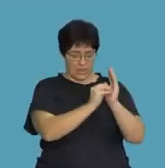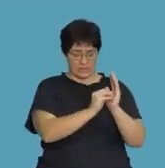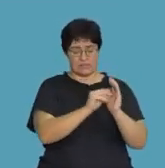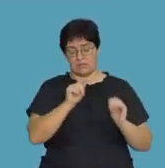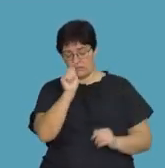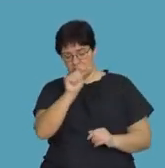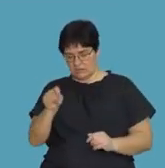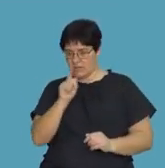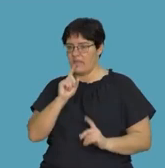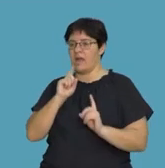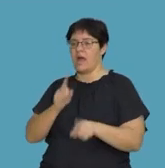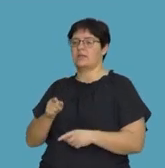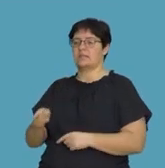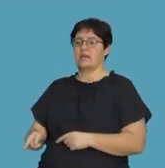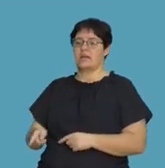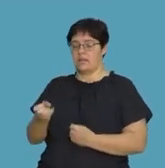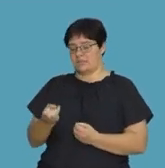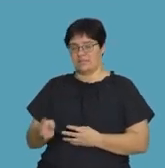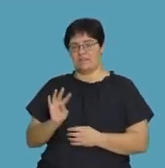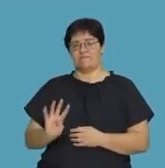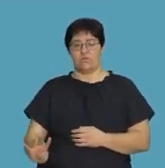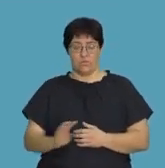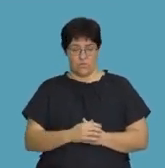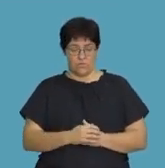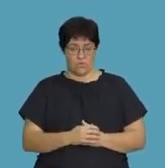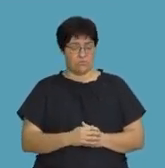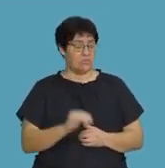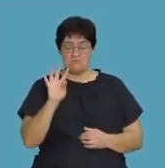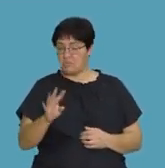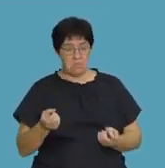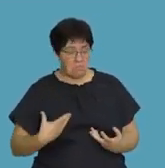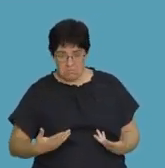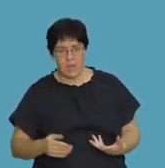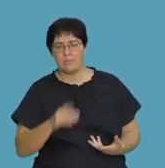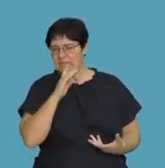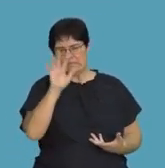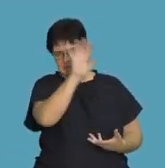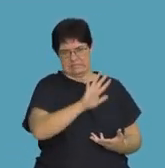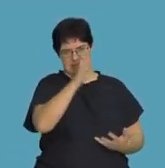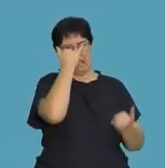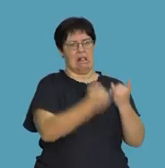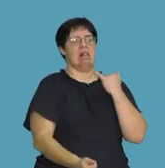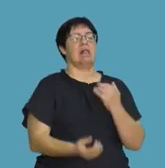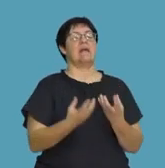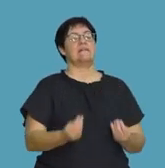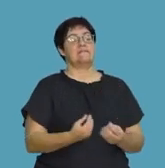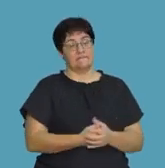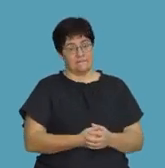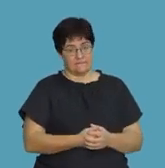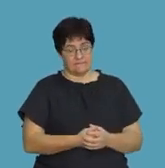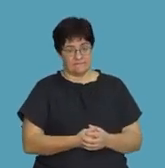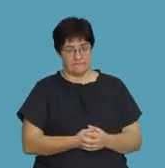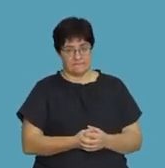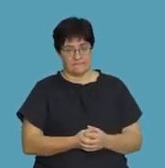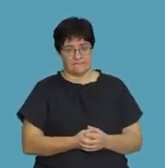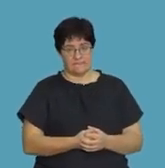whole thing the way it is, and the answer that it must give you must be 4. If it does not, it means there is something that you did